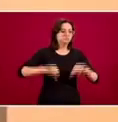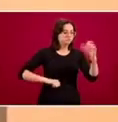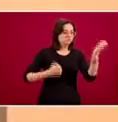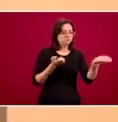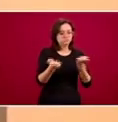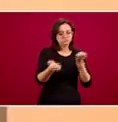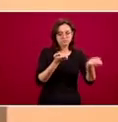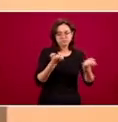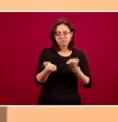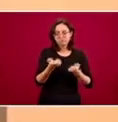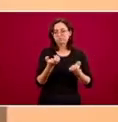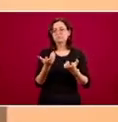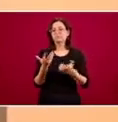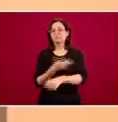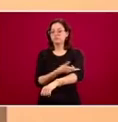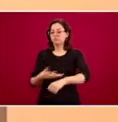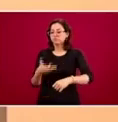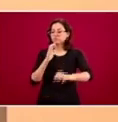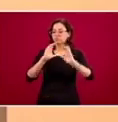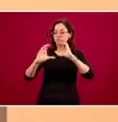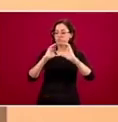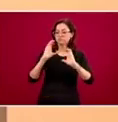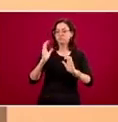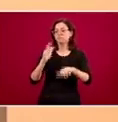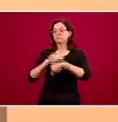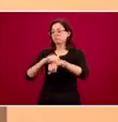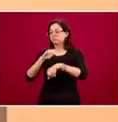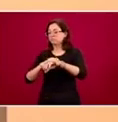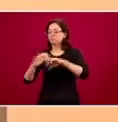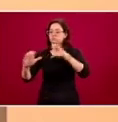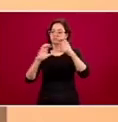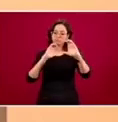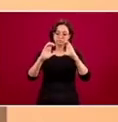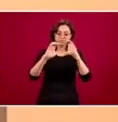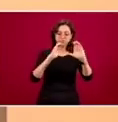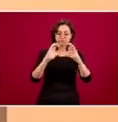So remember, the way in which or one of the ways in which we can